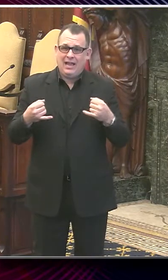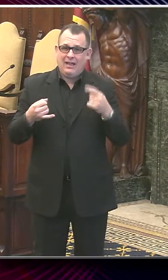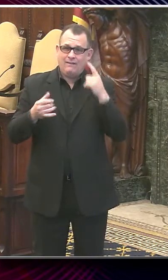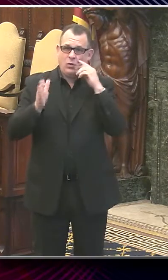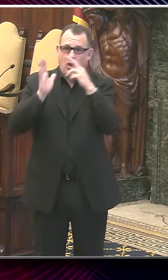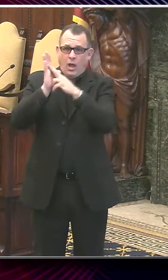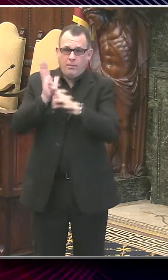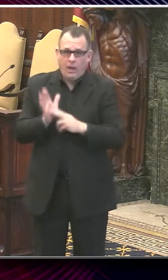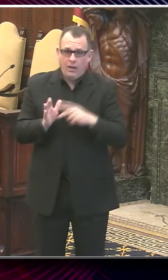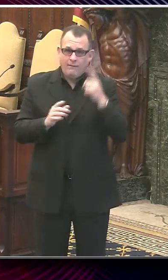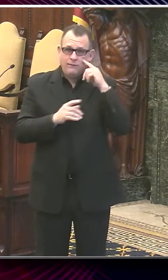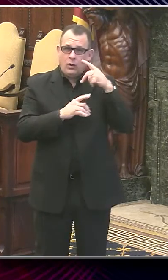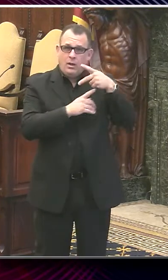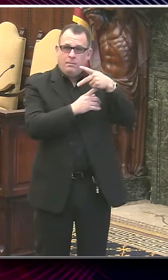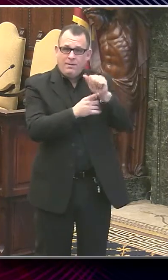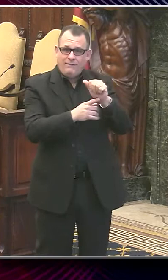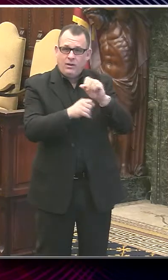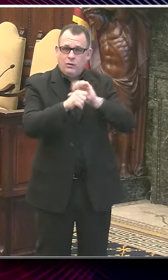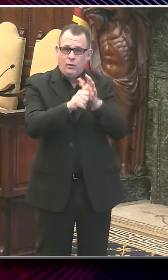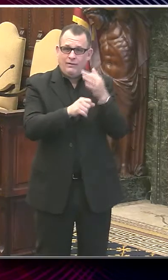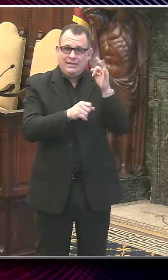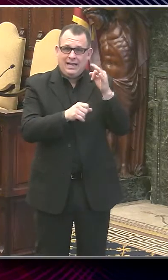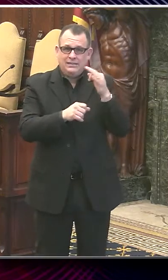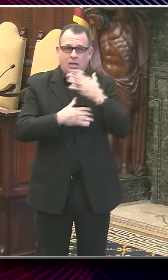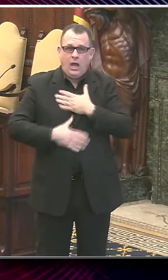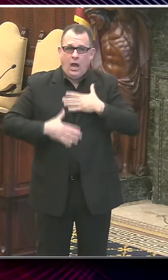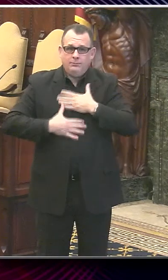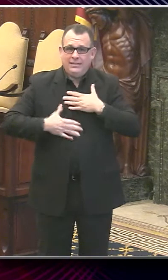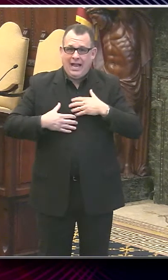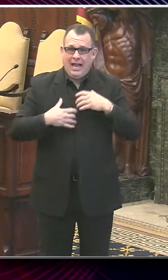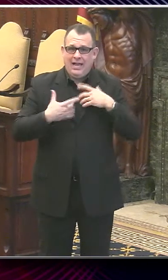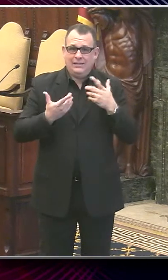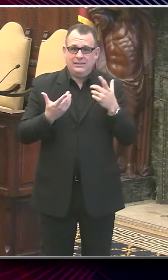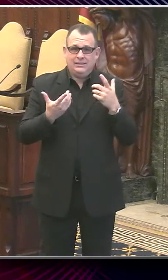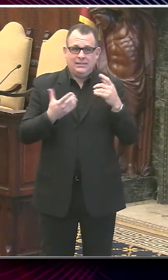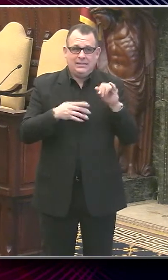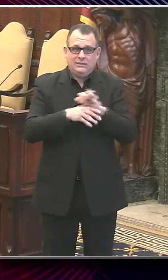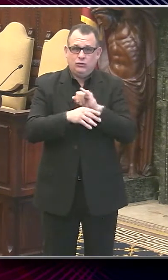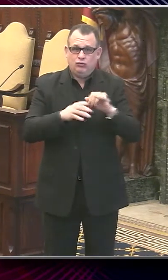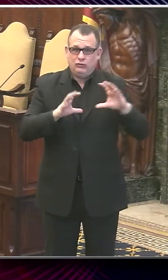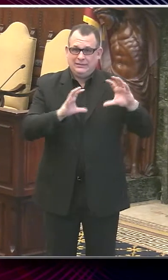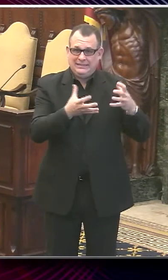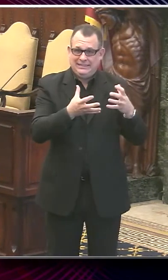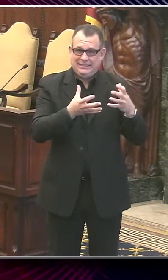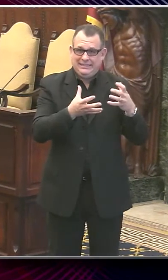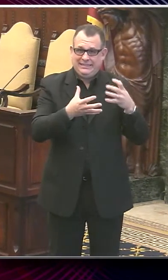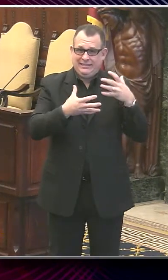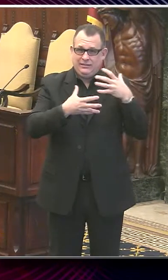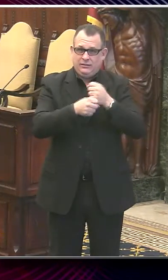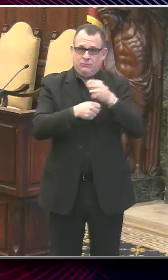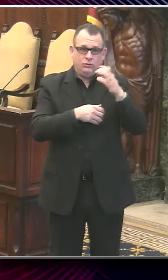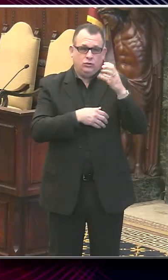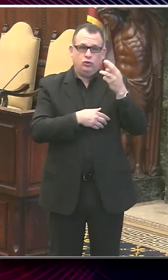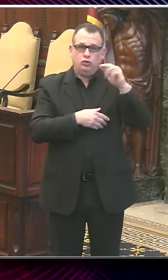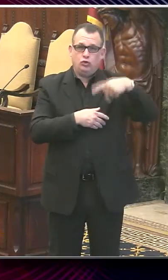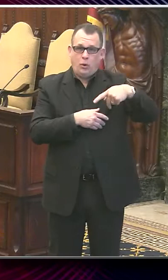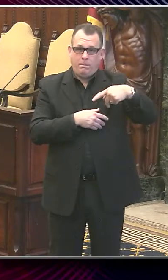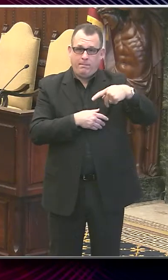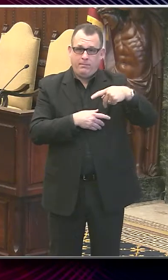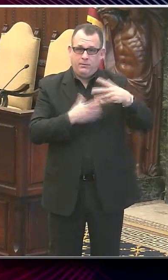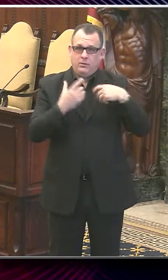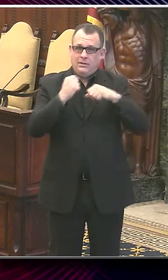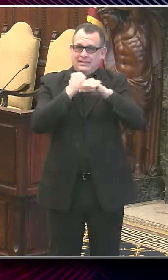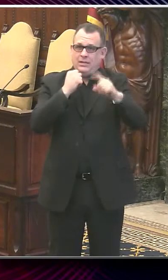to the Pennsylvania COVID-19 Hospitality Industry Recovery Program, or CHIRP, has been extended one extra week. The